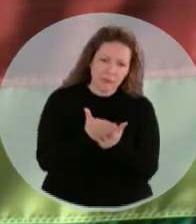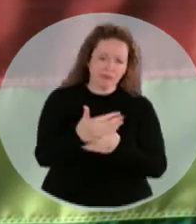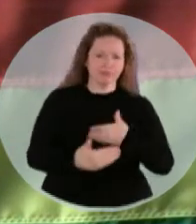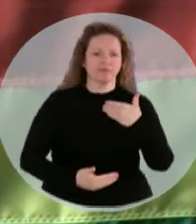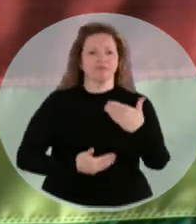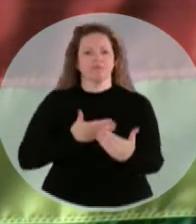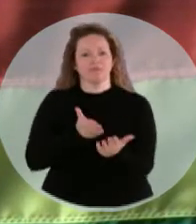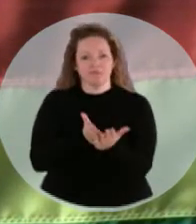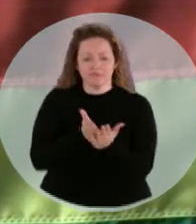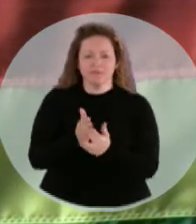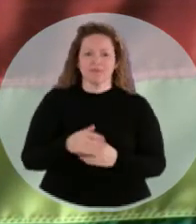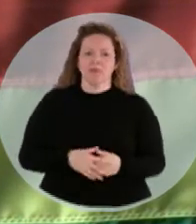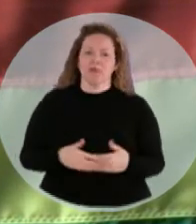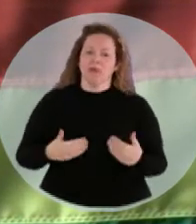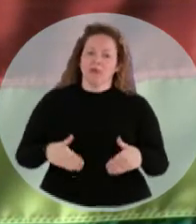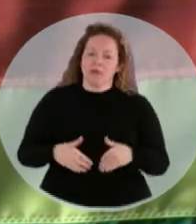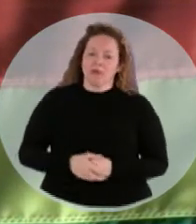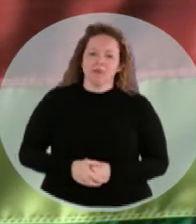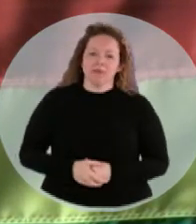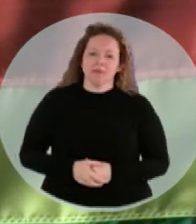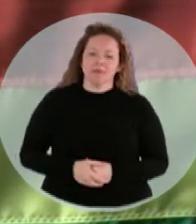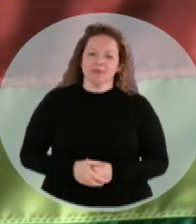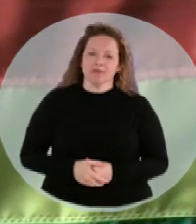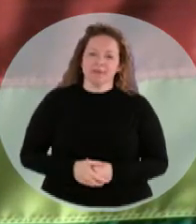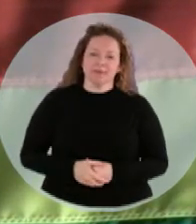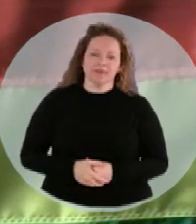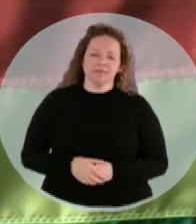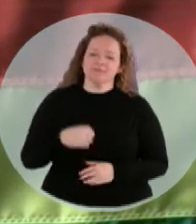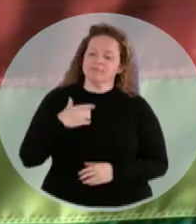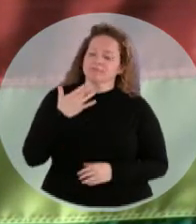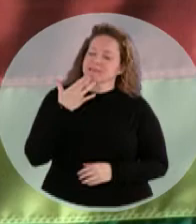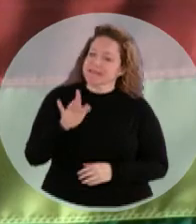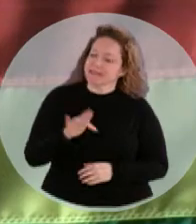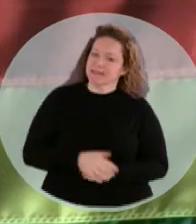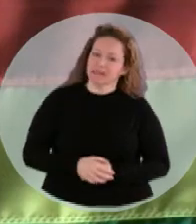very good friends that helped me through it.